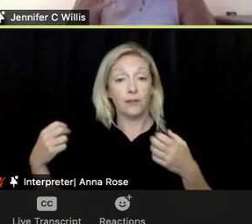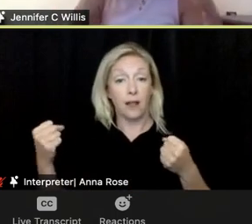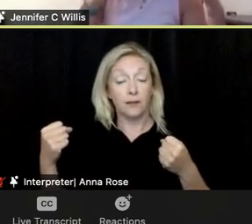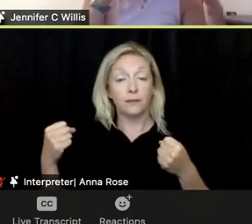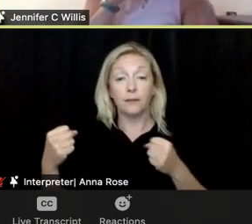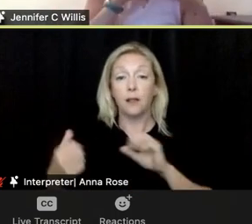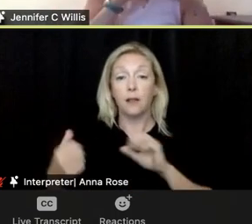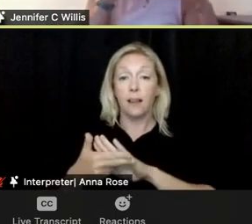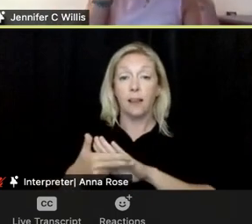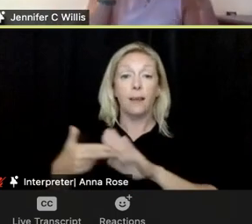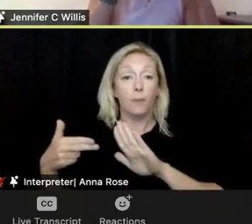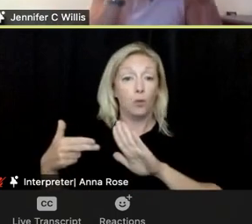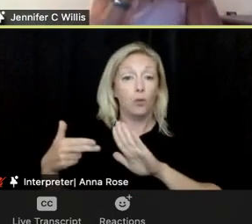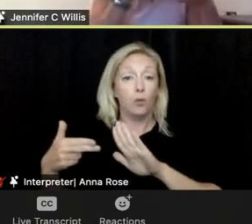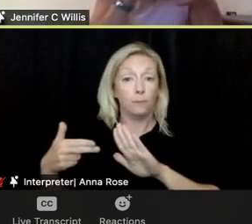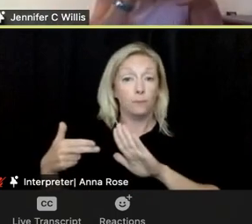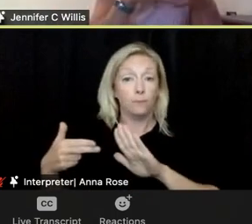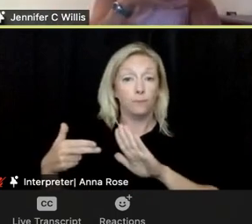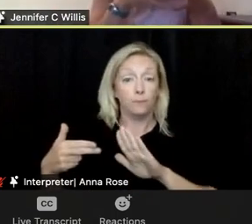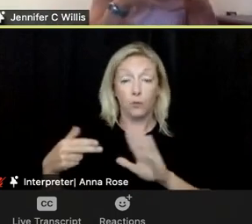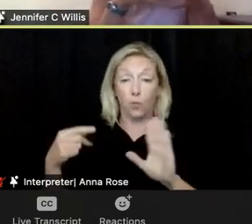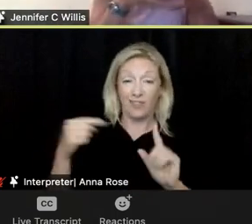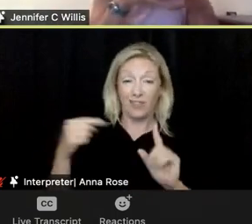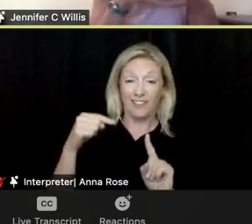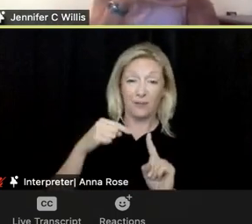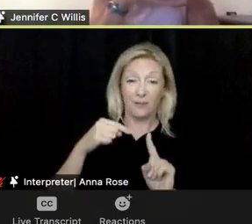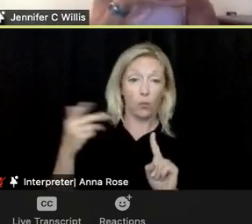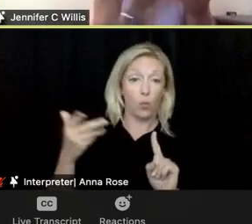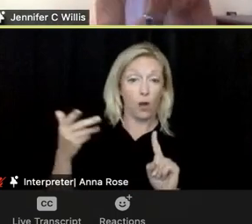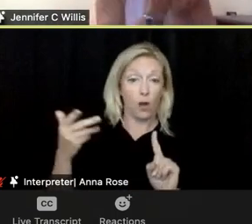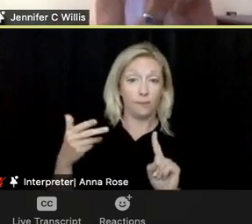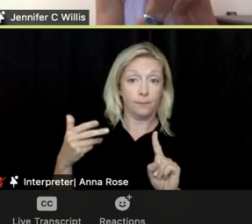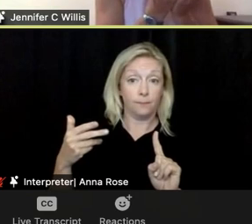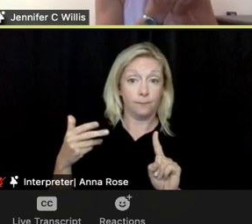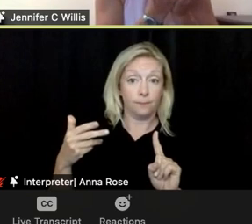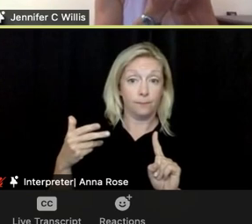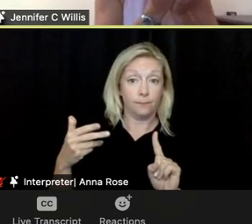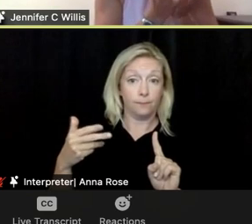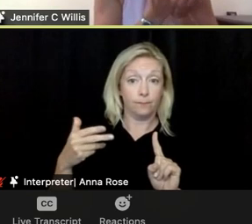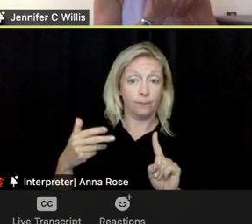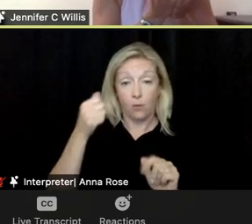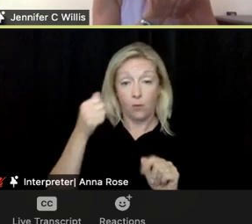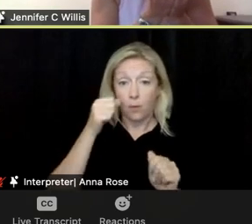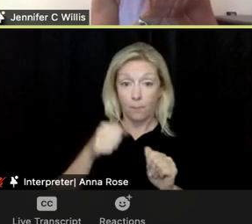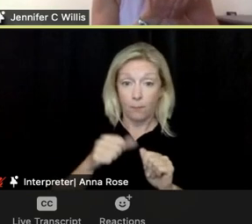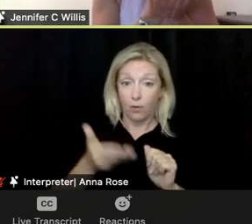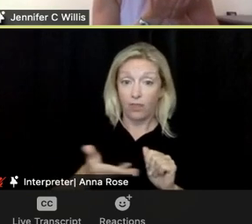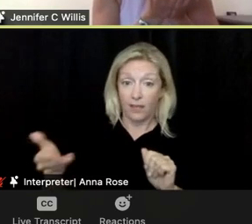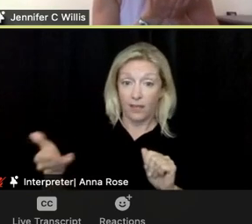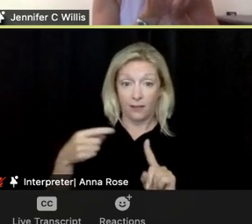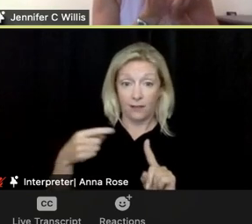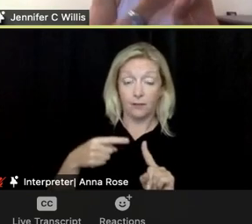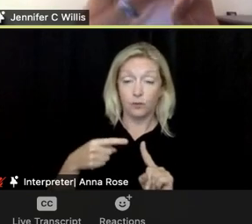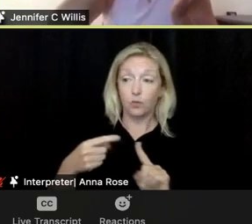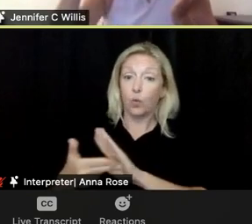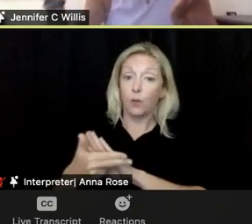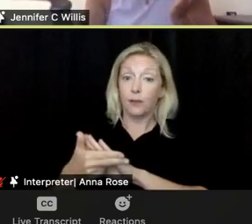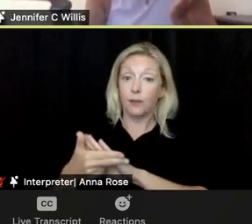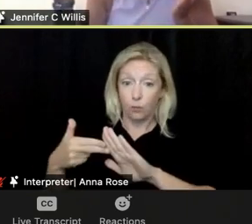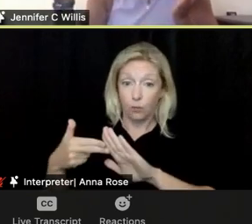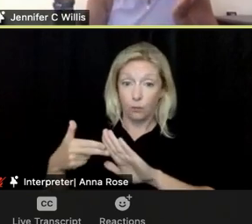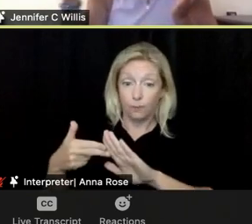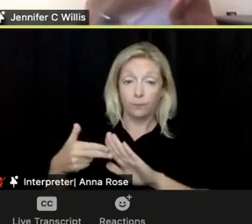for things. We're pairing with the language of what the object is, because this is a holistic, it is an object, it's a thing. And then